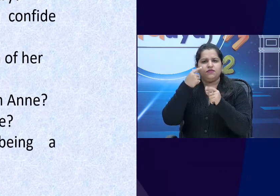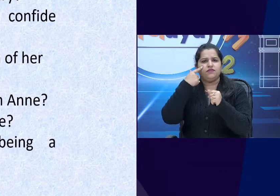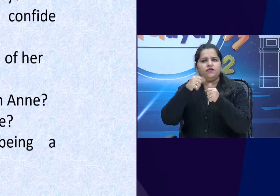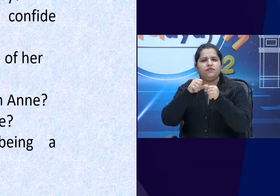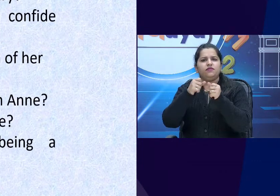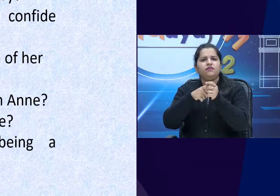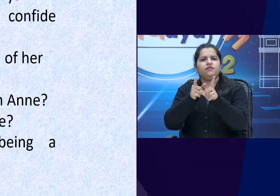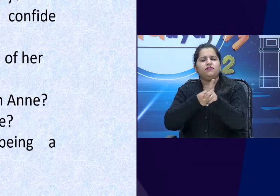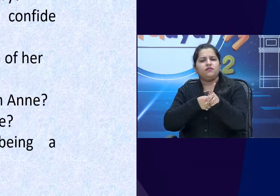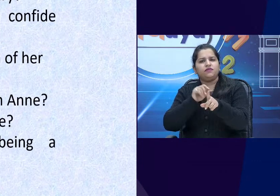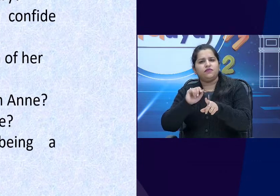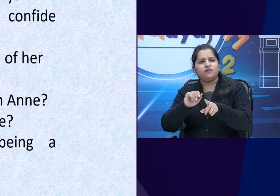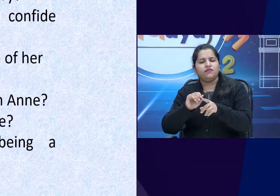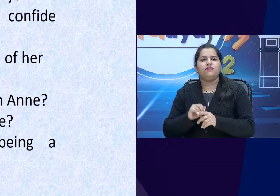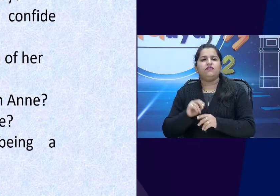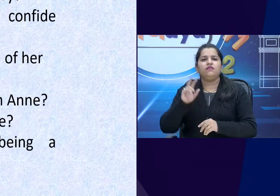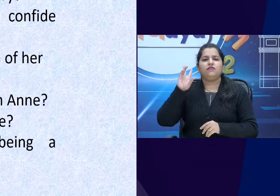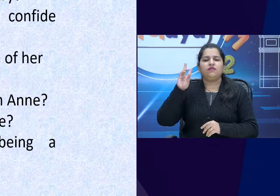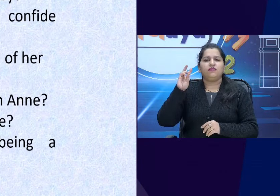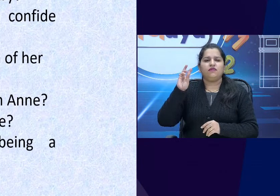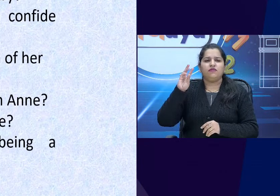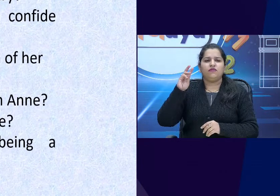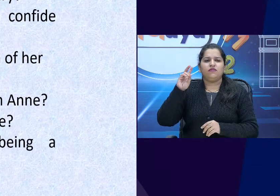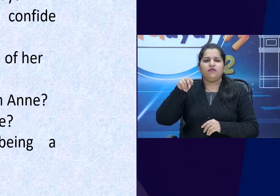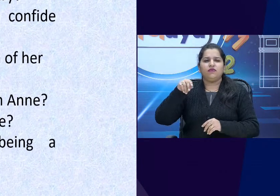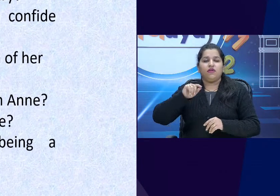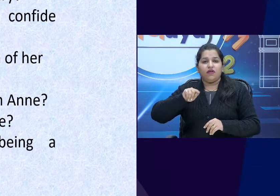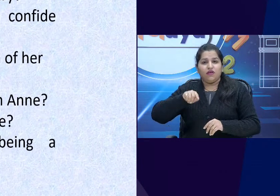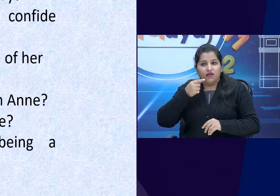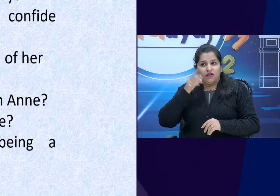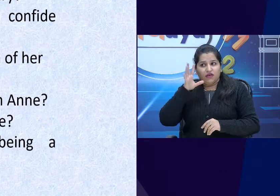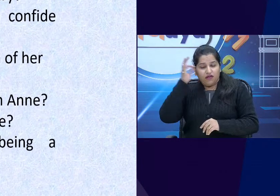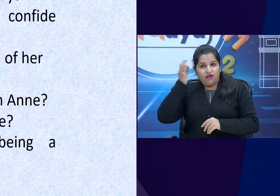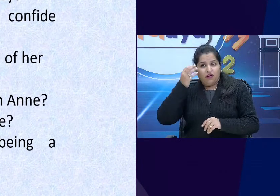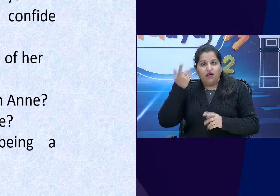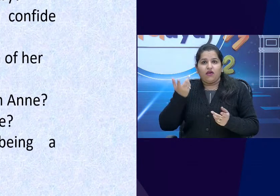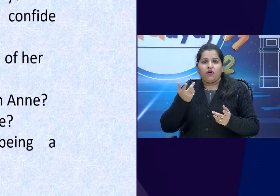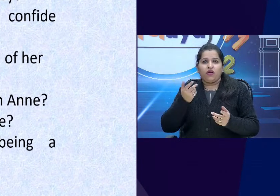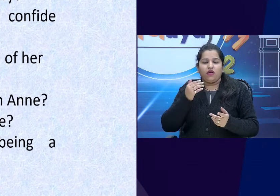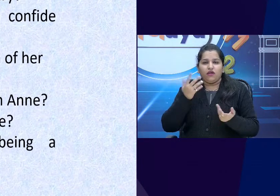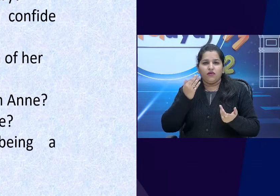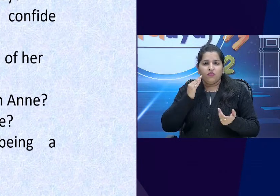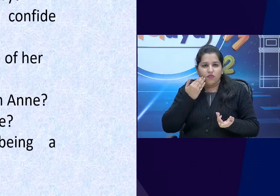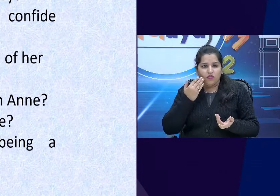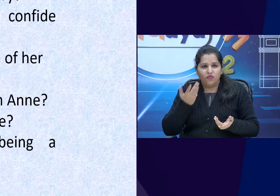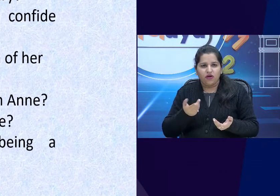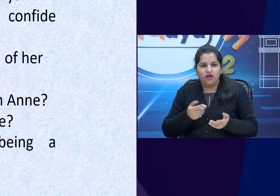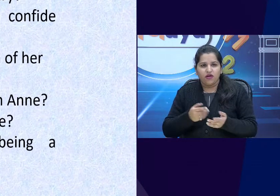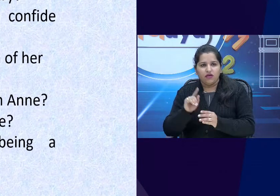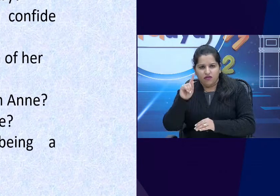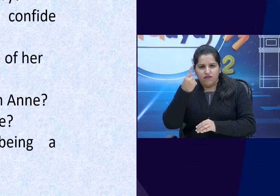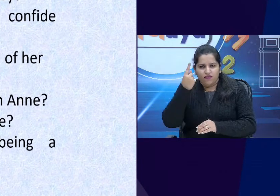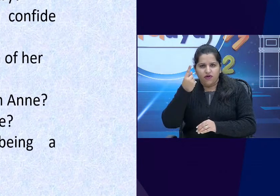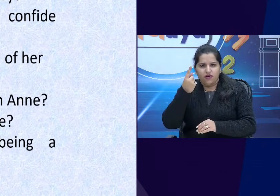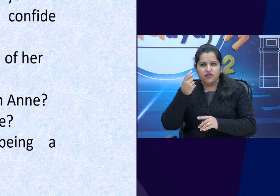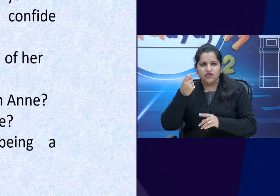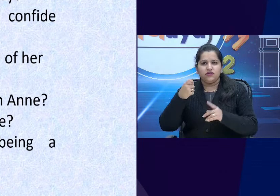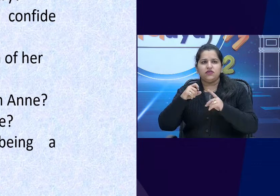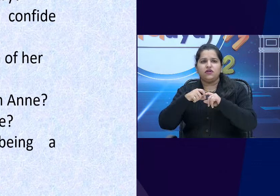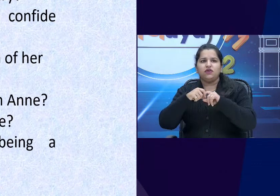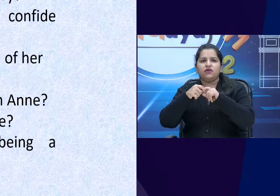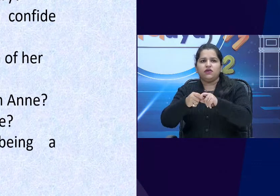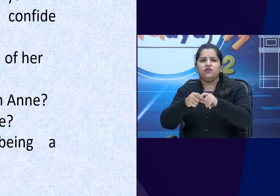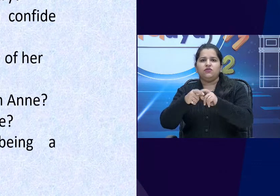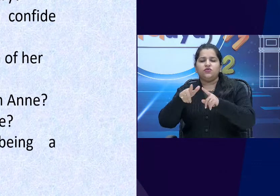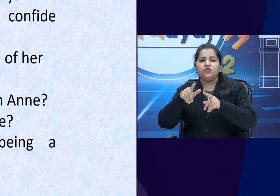was Mr. Keensing annoyed with Anne? What did he ask her to do first time? How did Anne